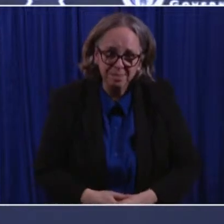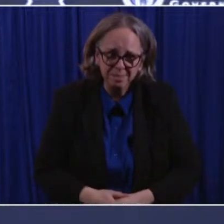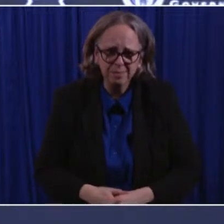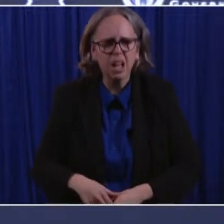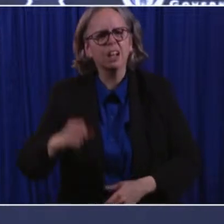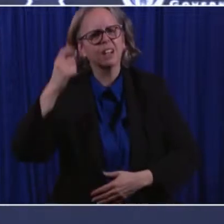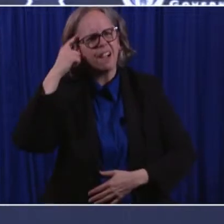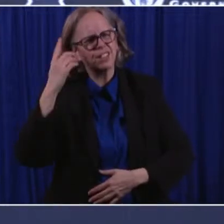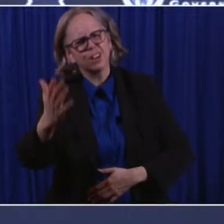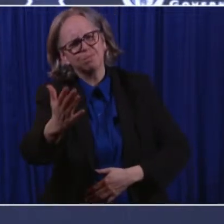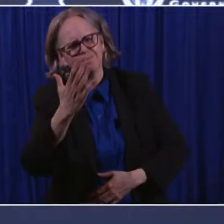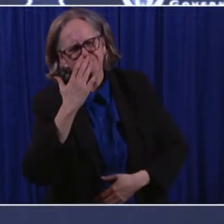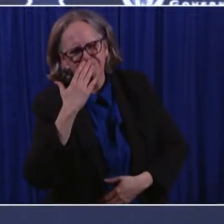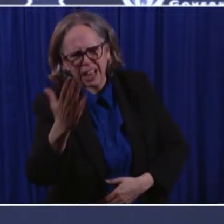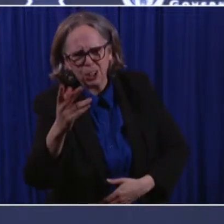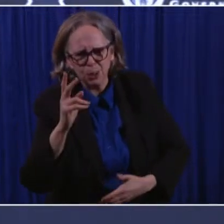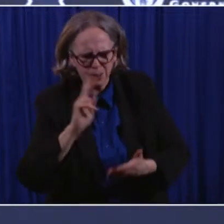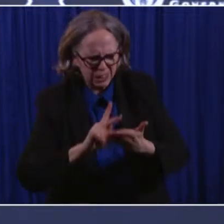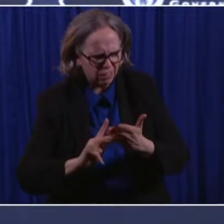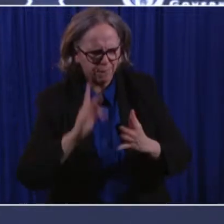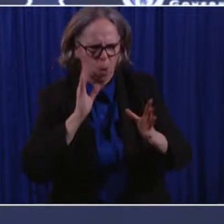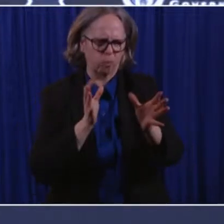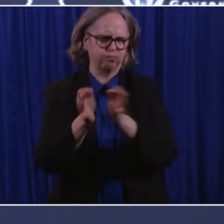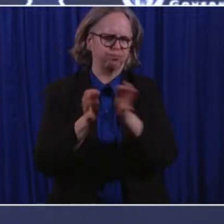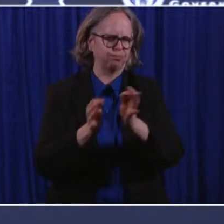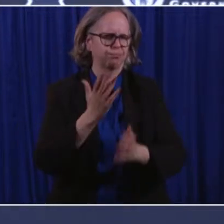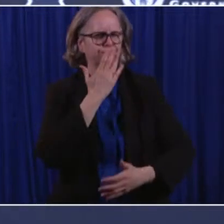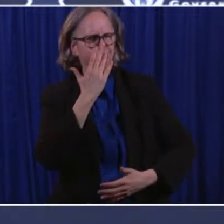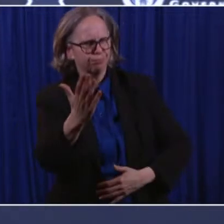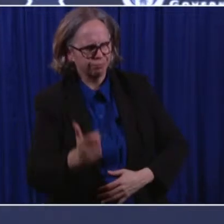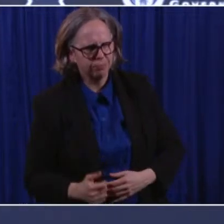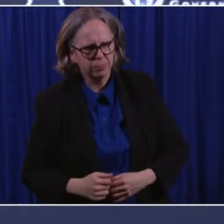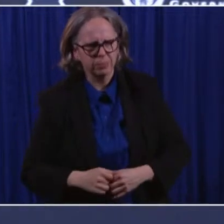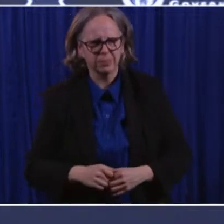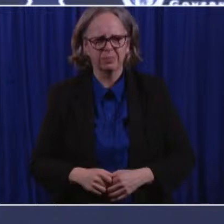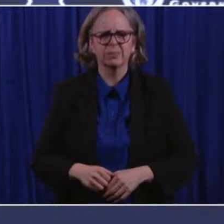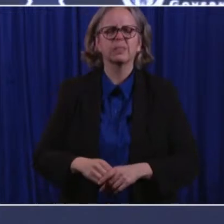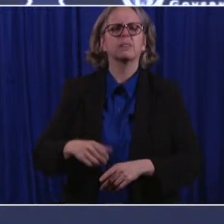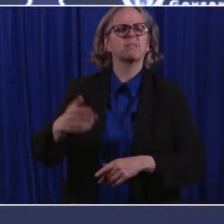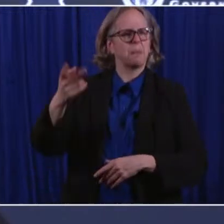and I talked a little bit about the timing, and